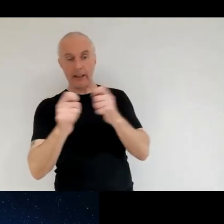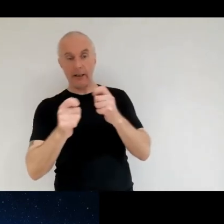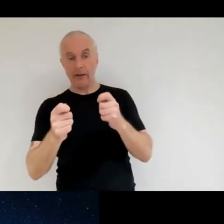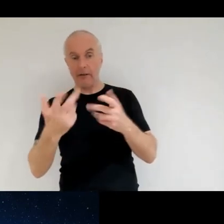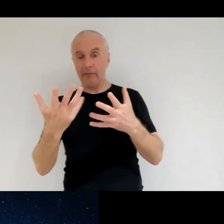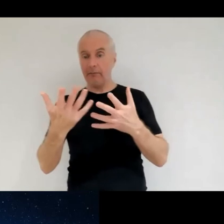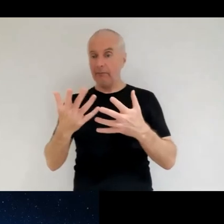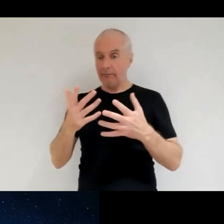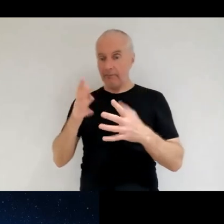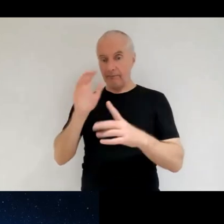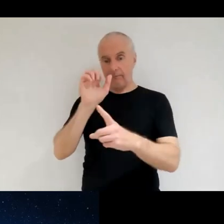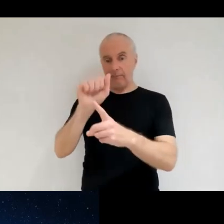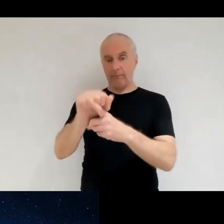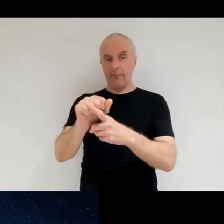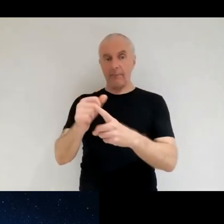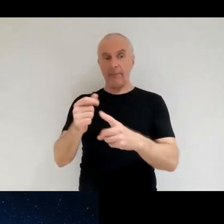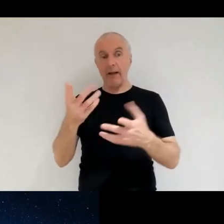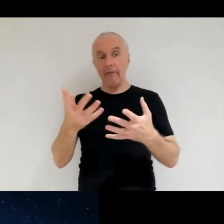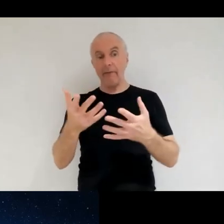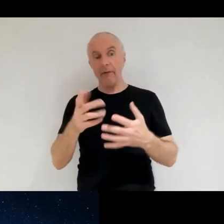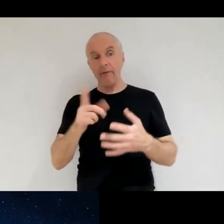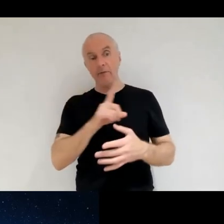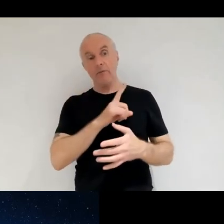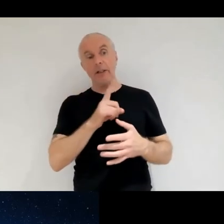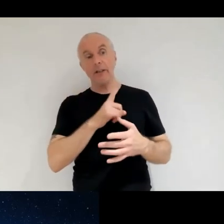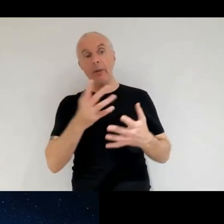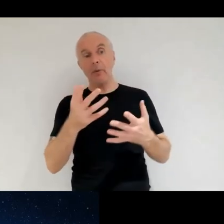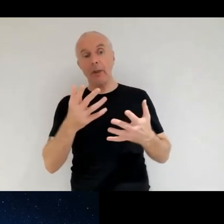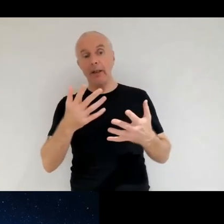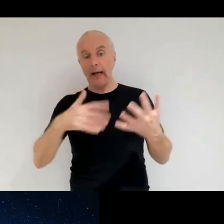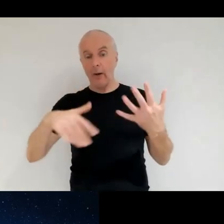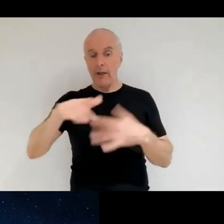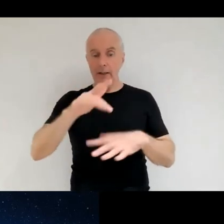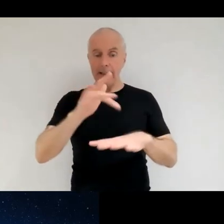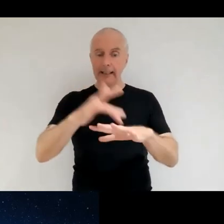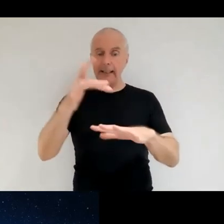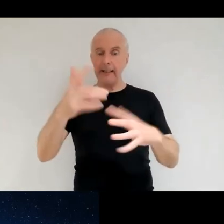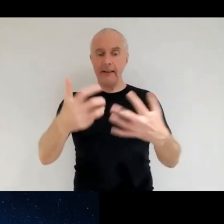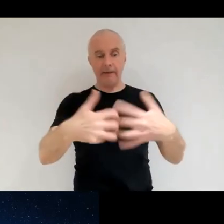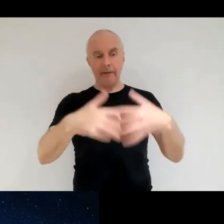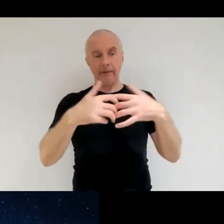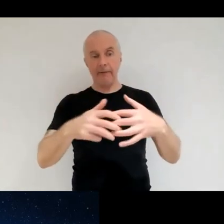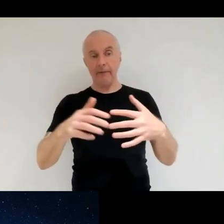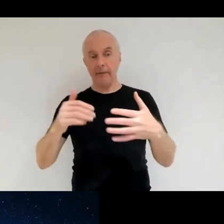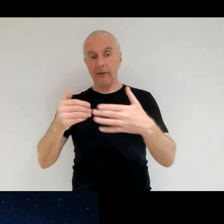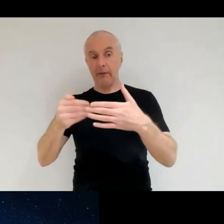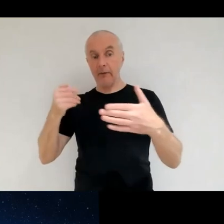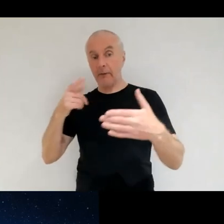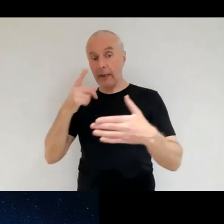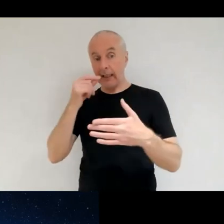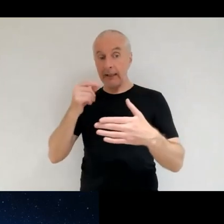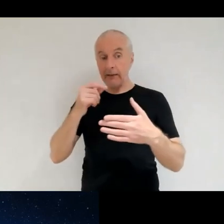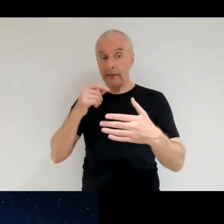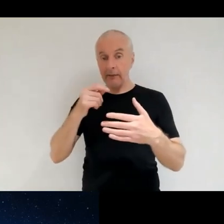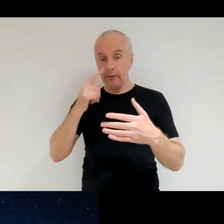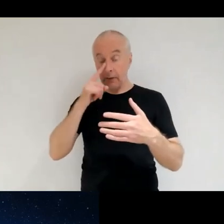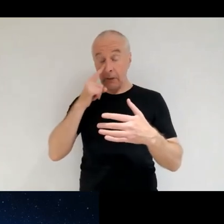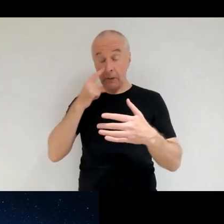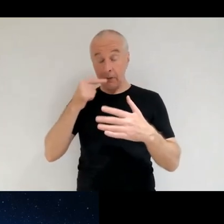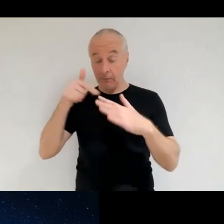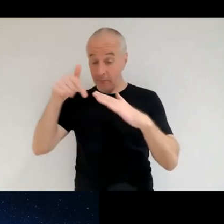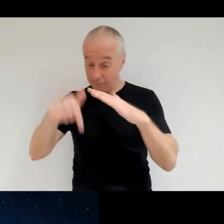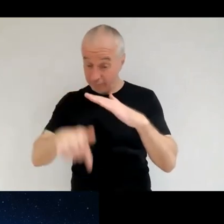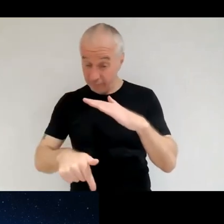this is still, you know, a reasonable within our sensitivity range, I should say, you can really go deep and probe the universe. You're